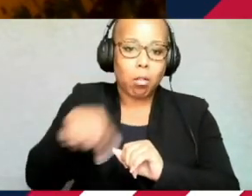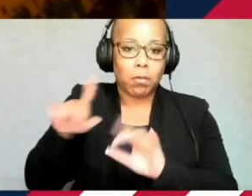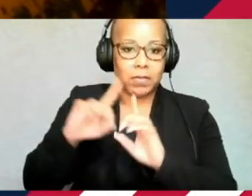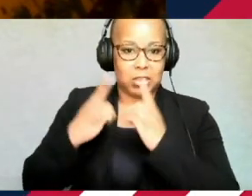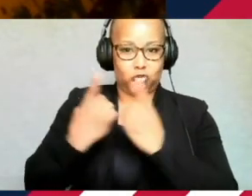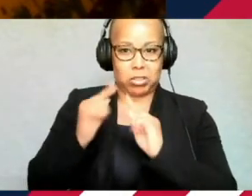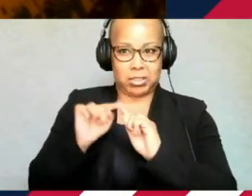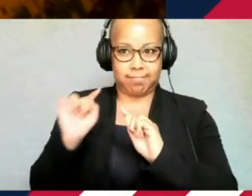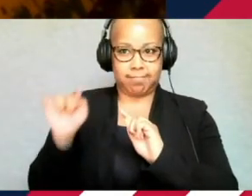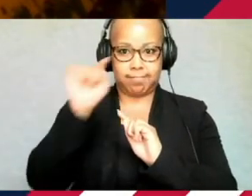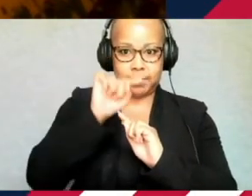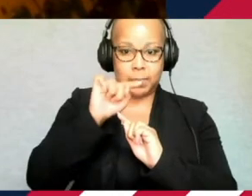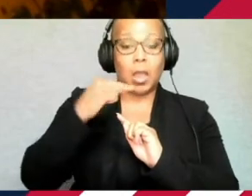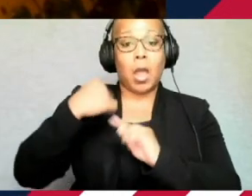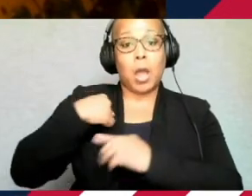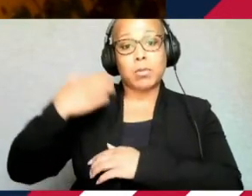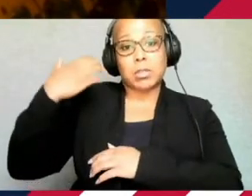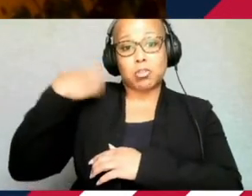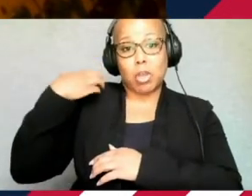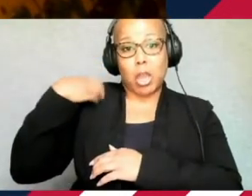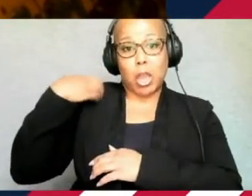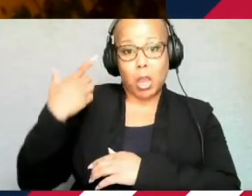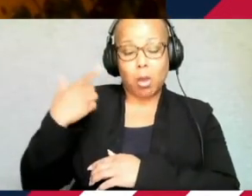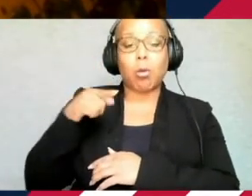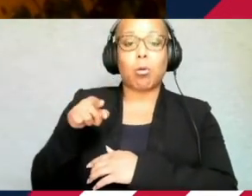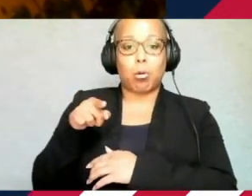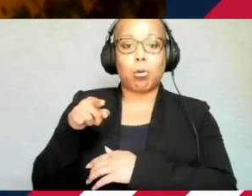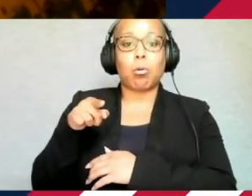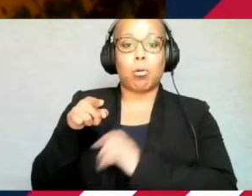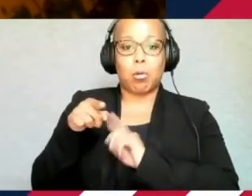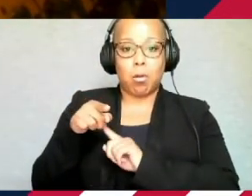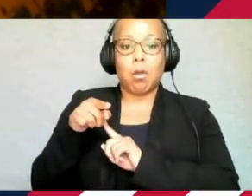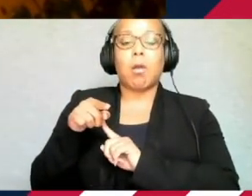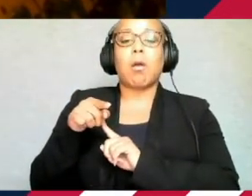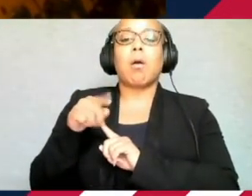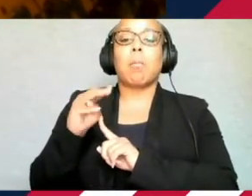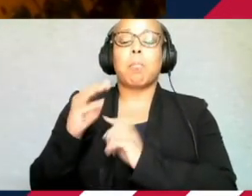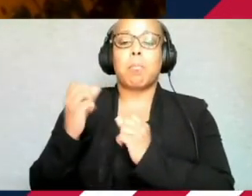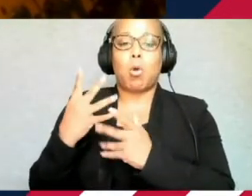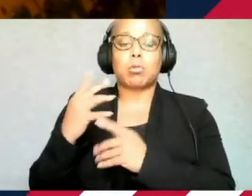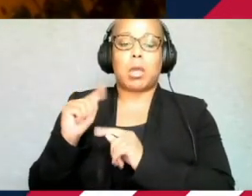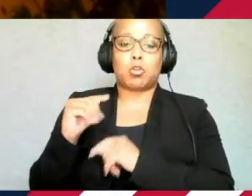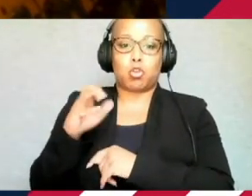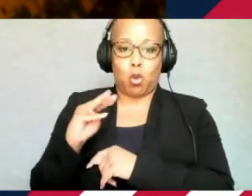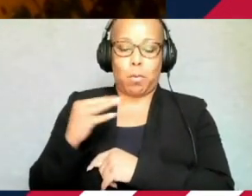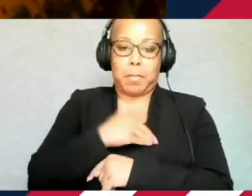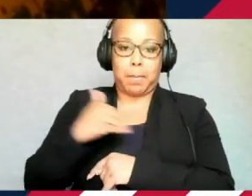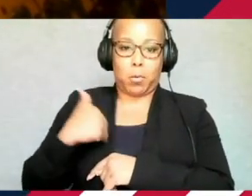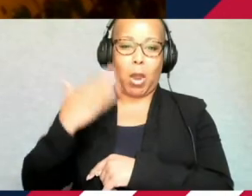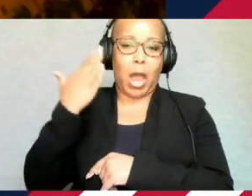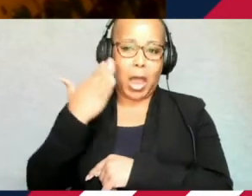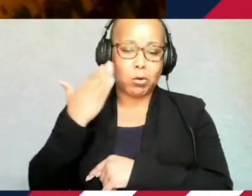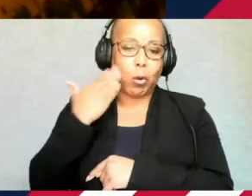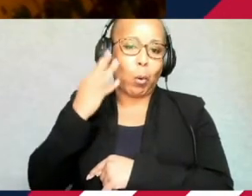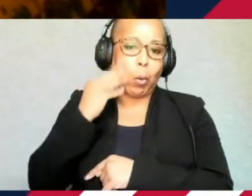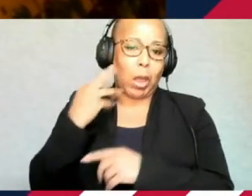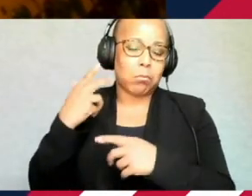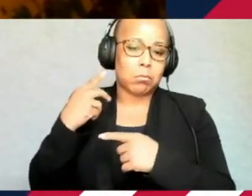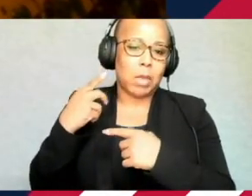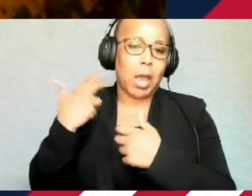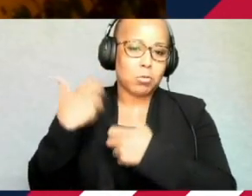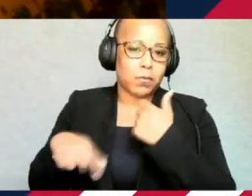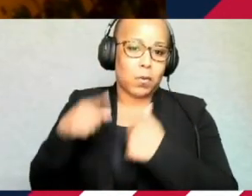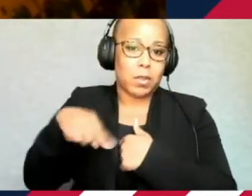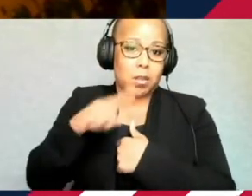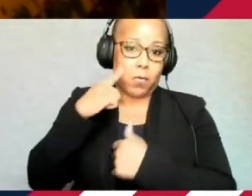the chair of Democrats Abroad, a multi-term member of the DNC, and I know how hard this is for the DNC to deal